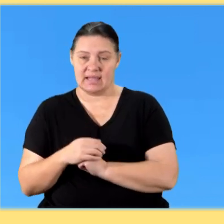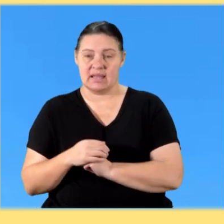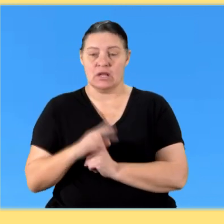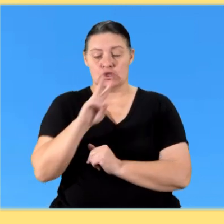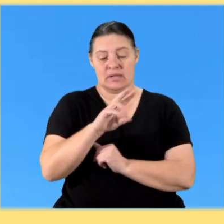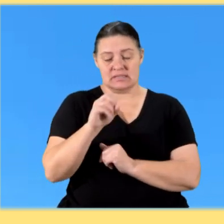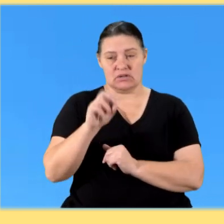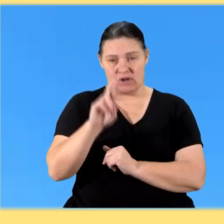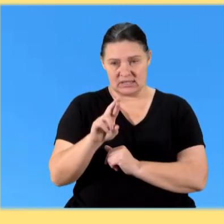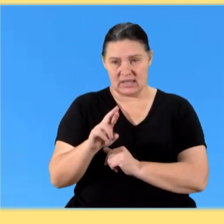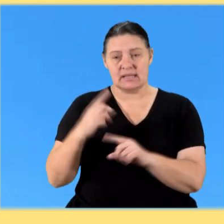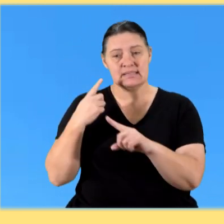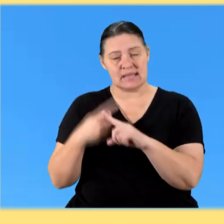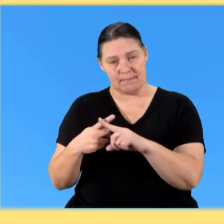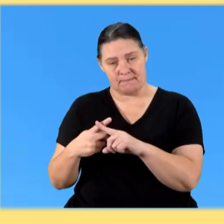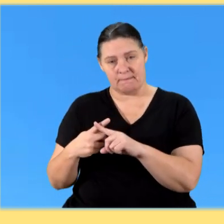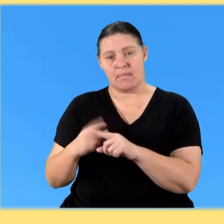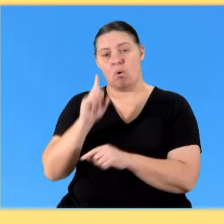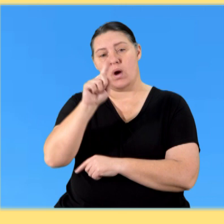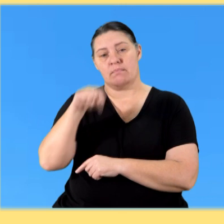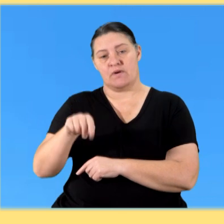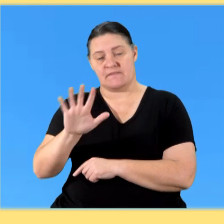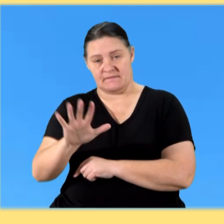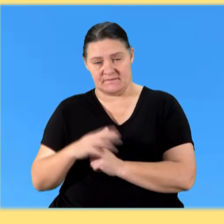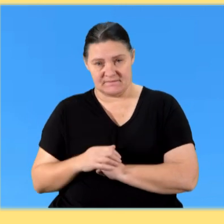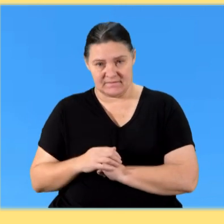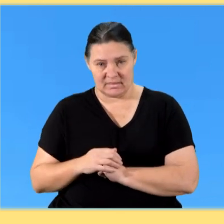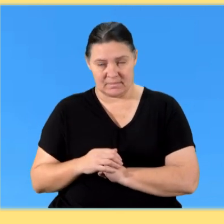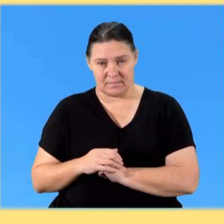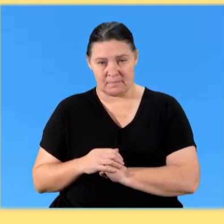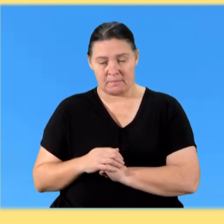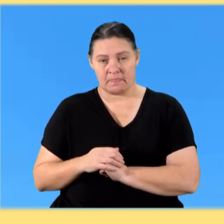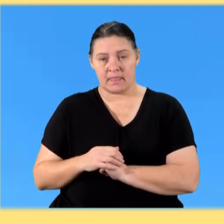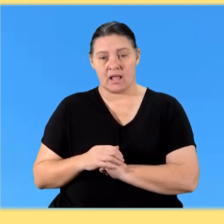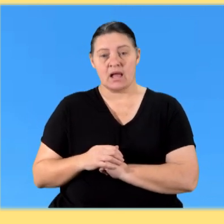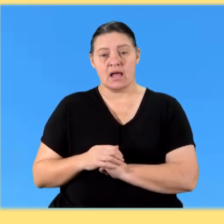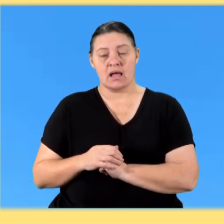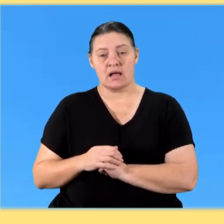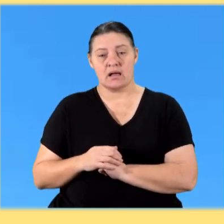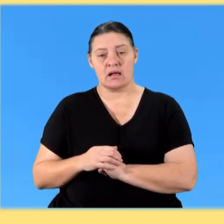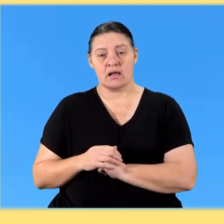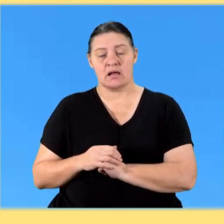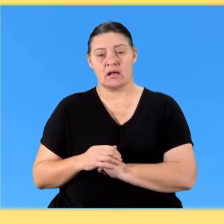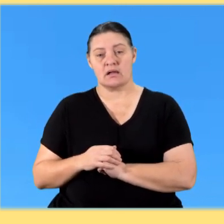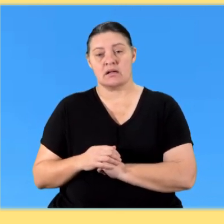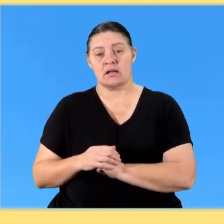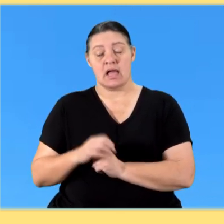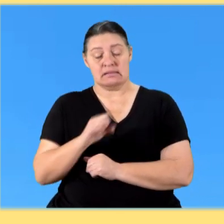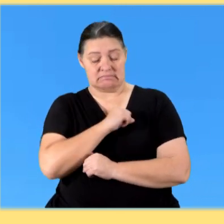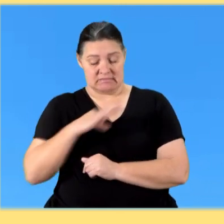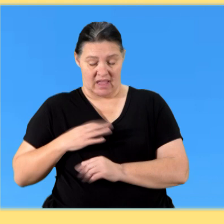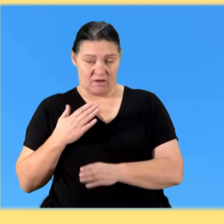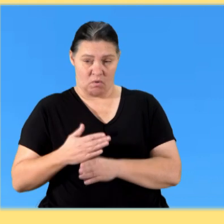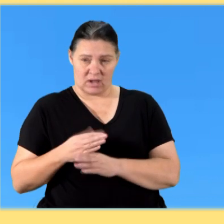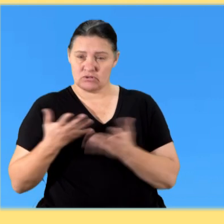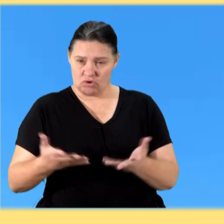to say 20 Rand multiplied by 1.5. The employees worked as follows. So we have